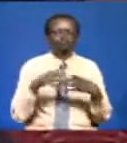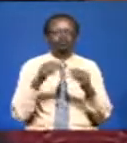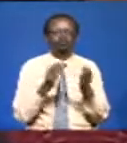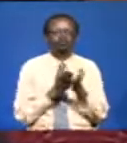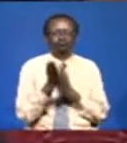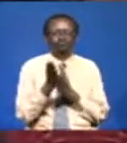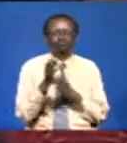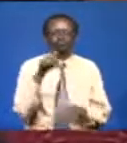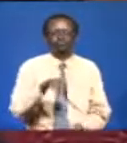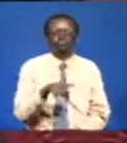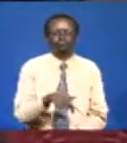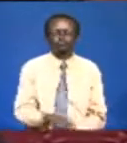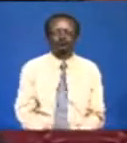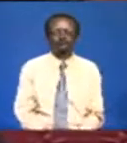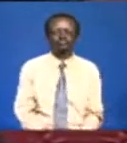Mr. Speaker,